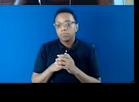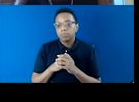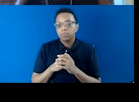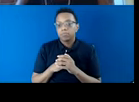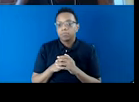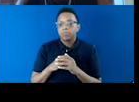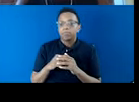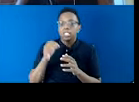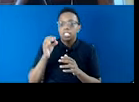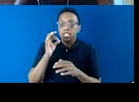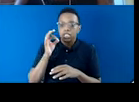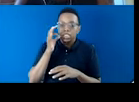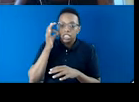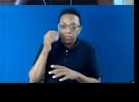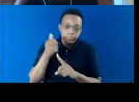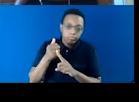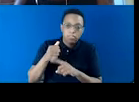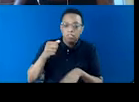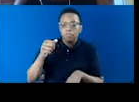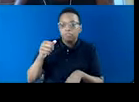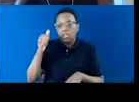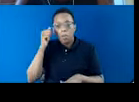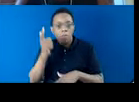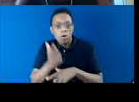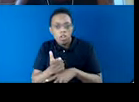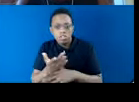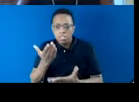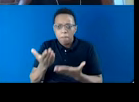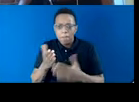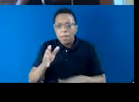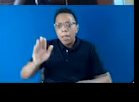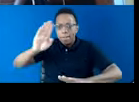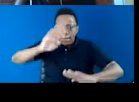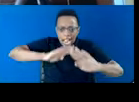brother. Now, I don't know whether that means biological according to our